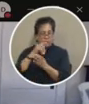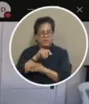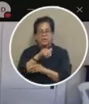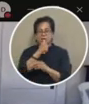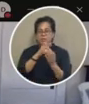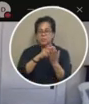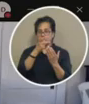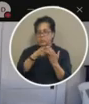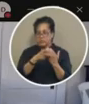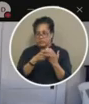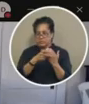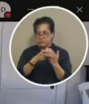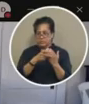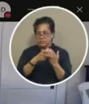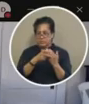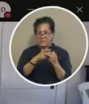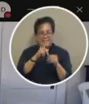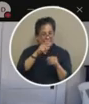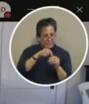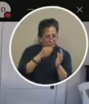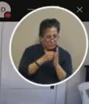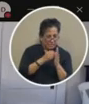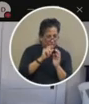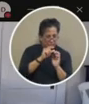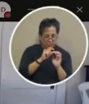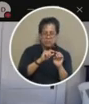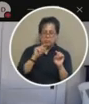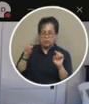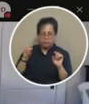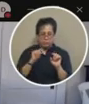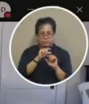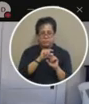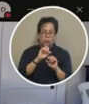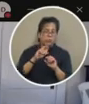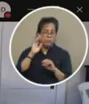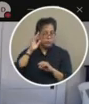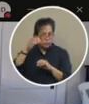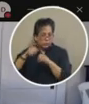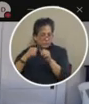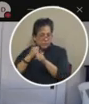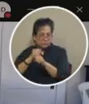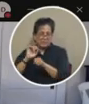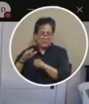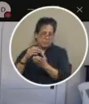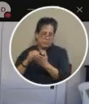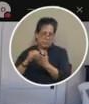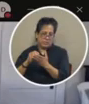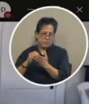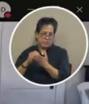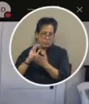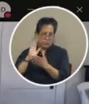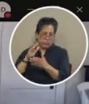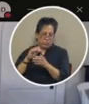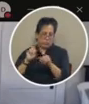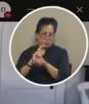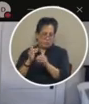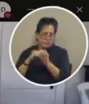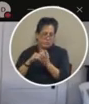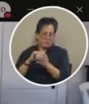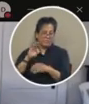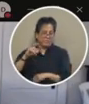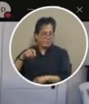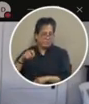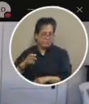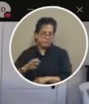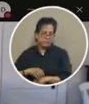projects that may need it going forward, or in future years we can bring those dollars forward if necessary. Thank